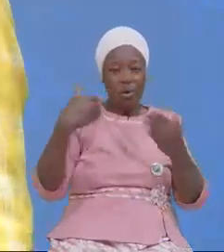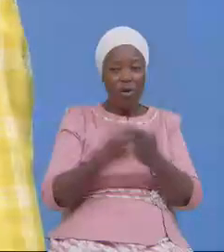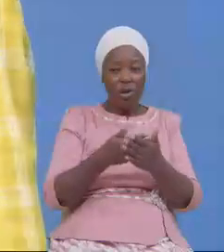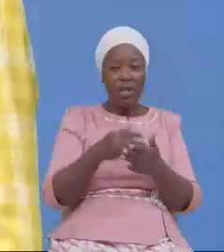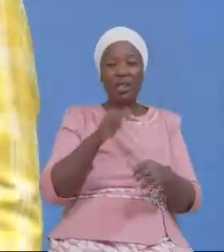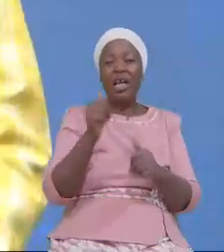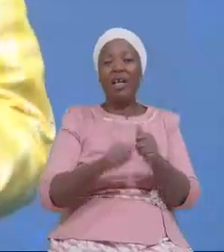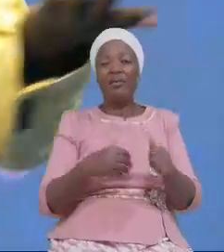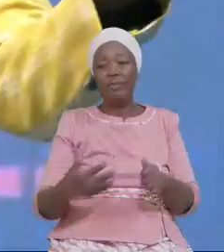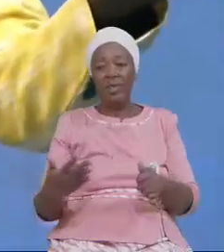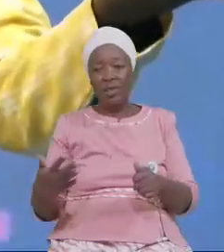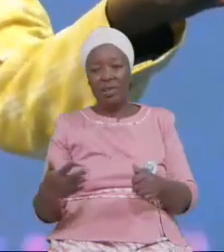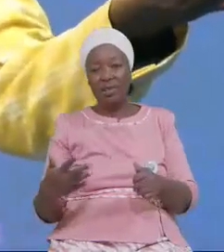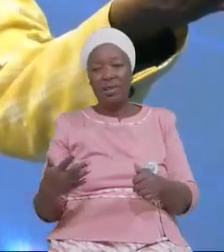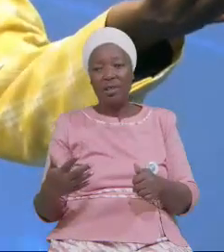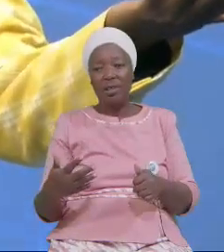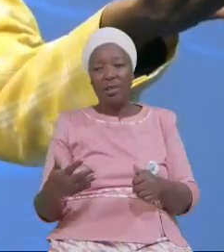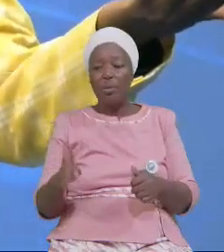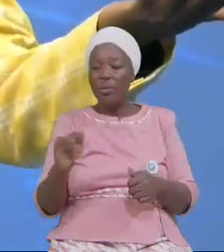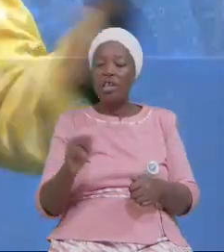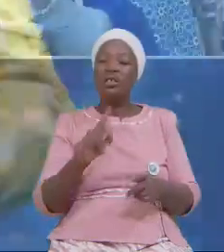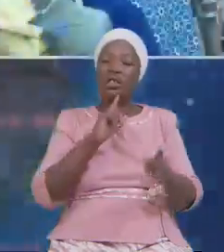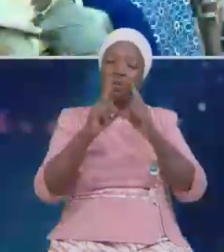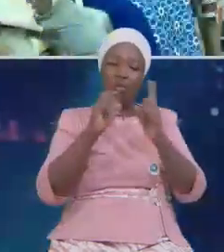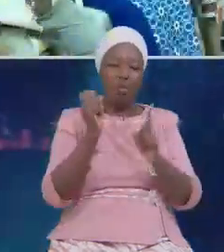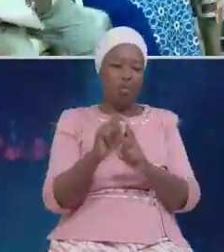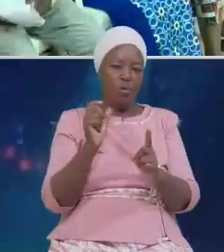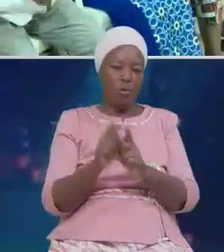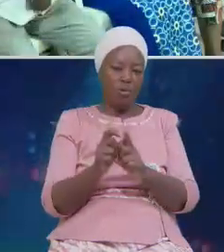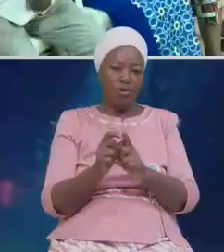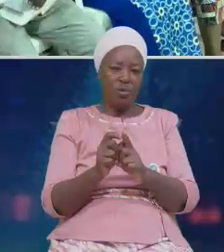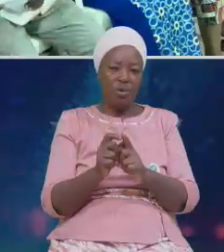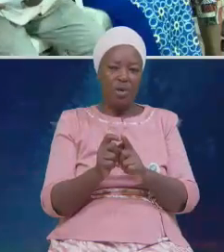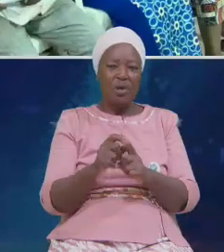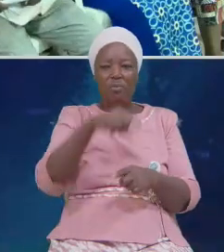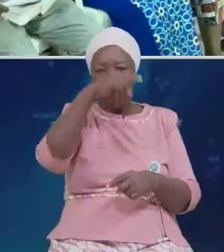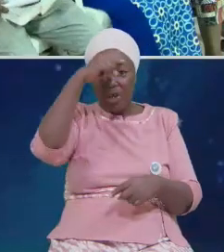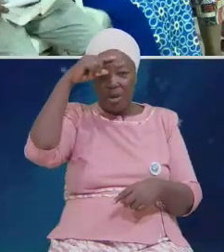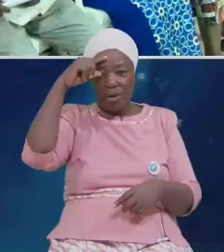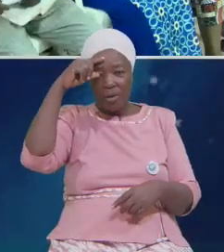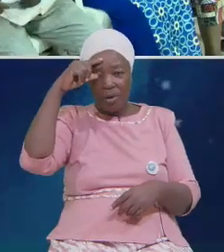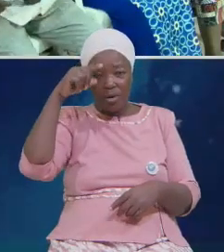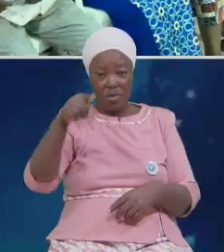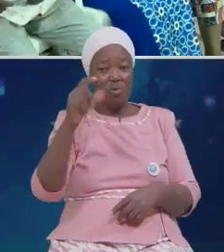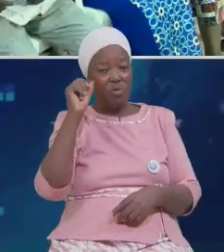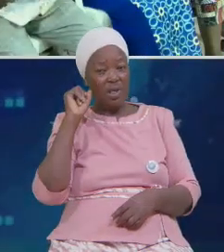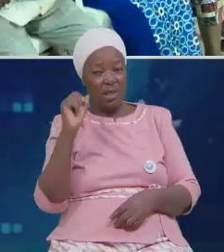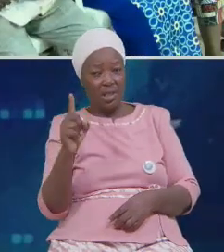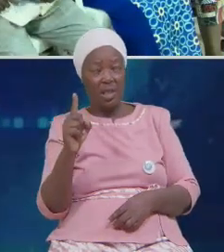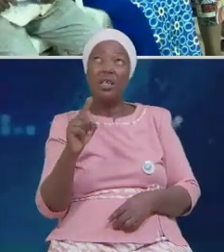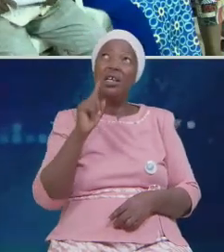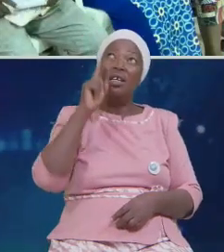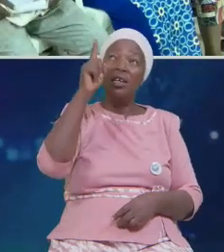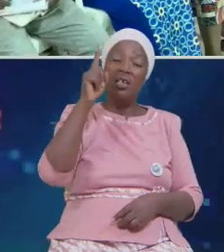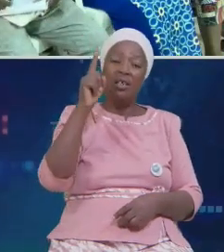everything, by spoken word. He spoken because, you understand, he, through